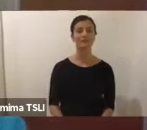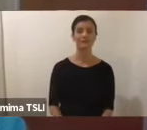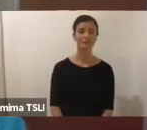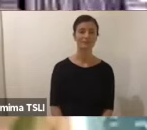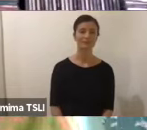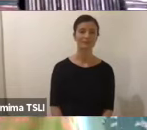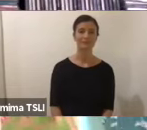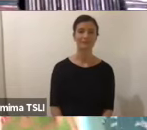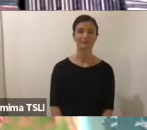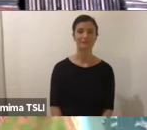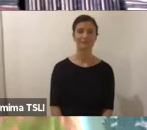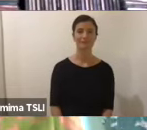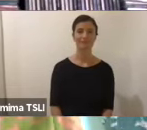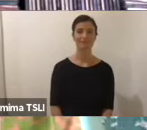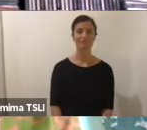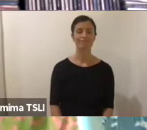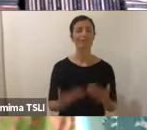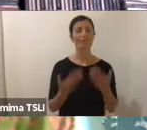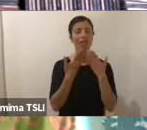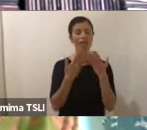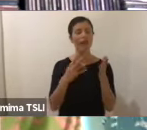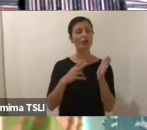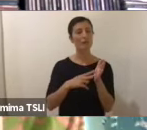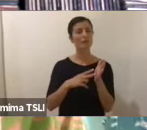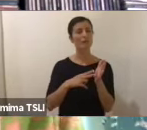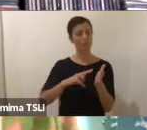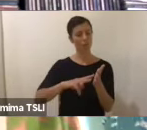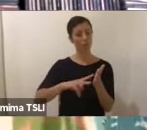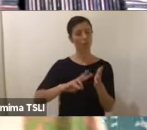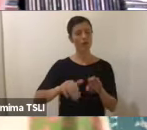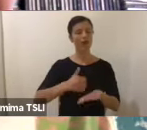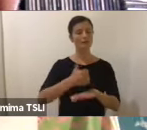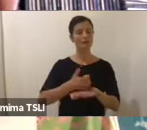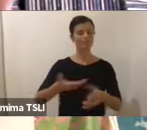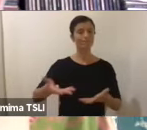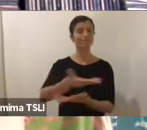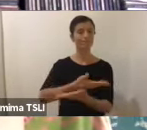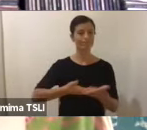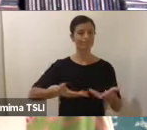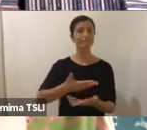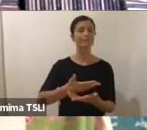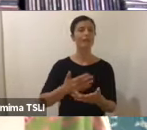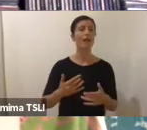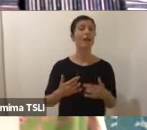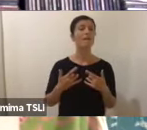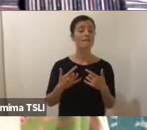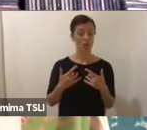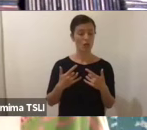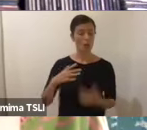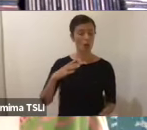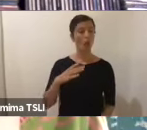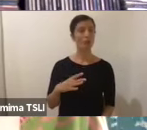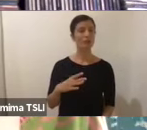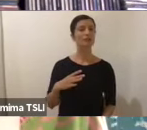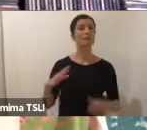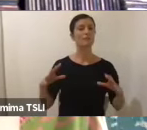yeah thank you so much for organizing this um i think we need to be prepared to engage both